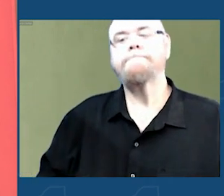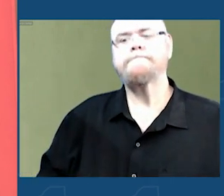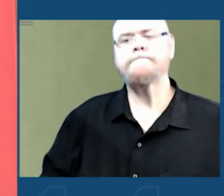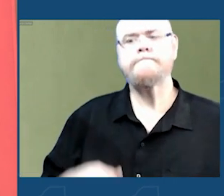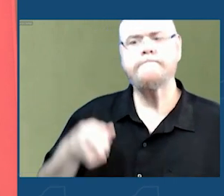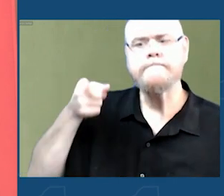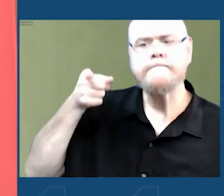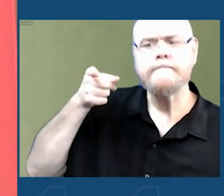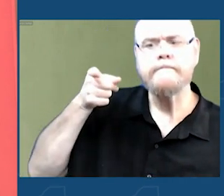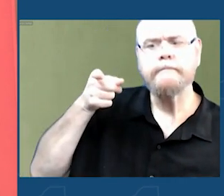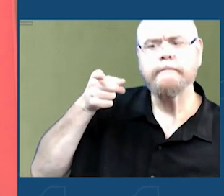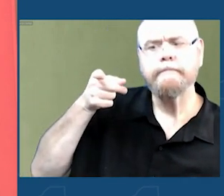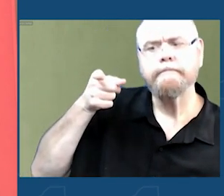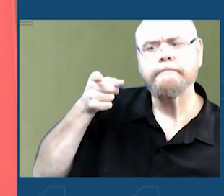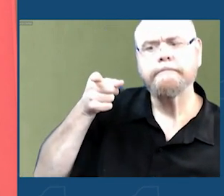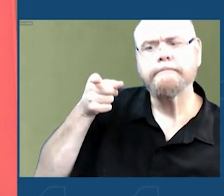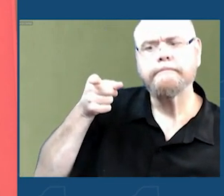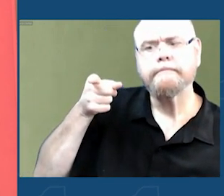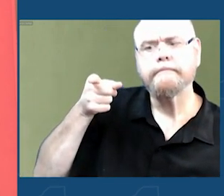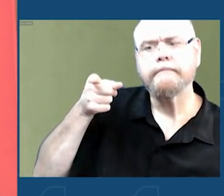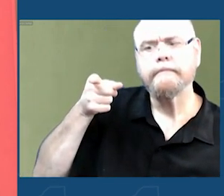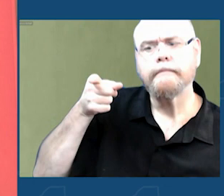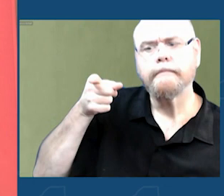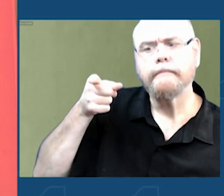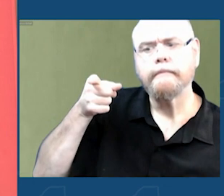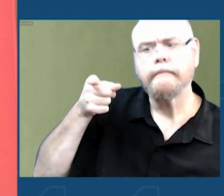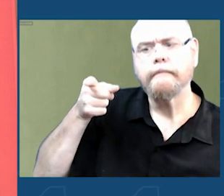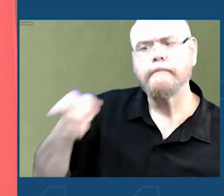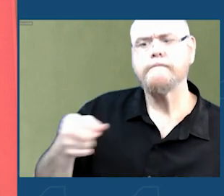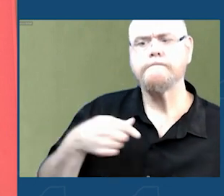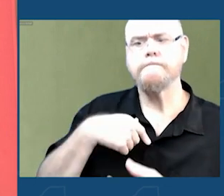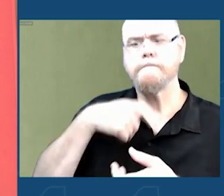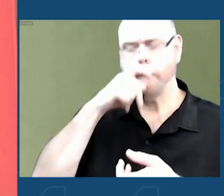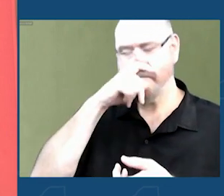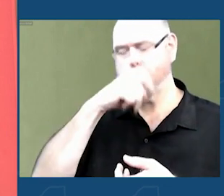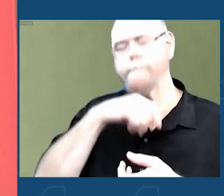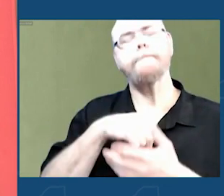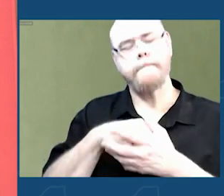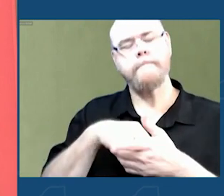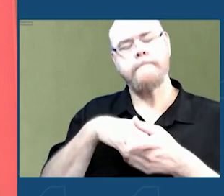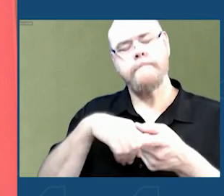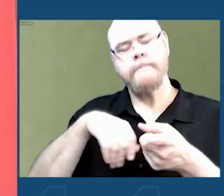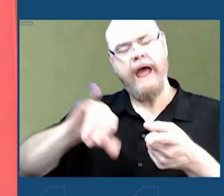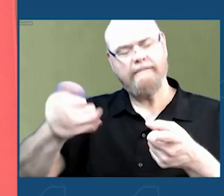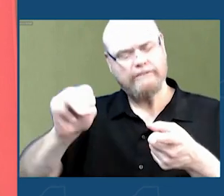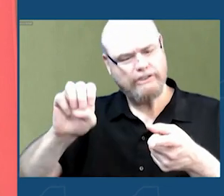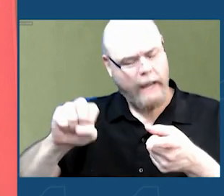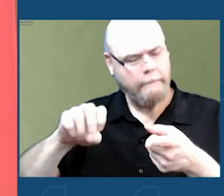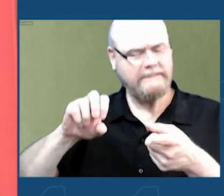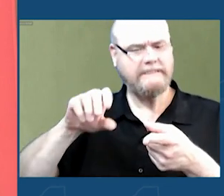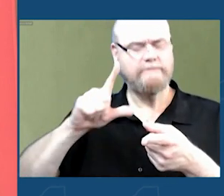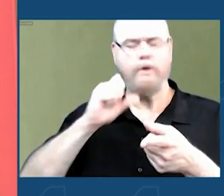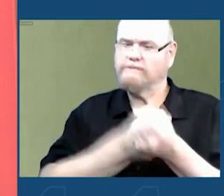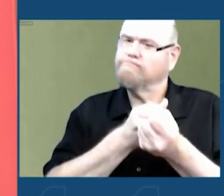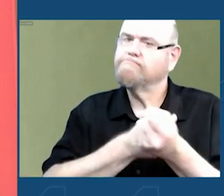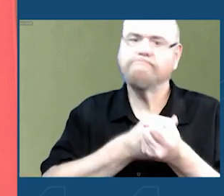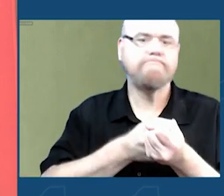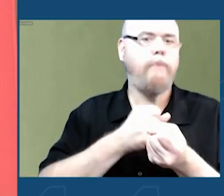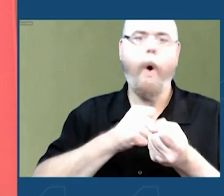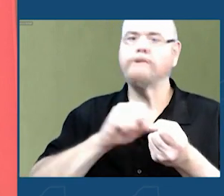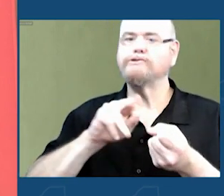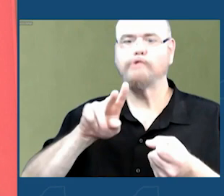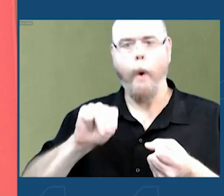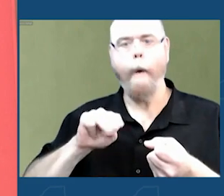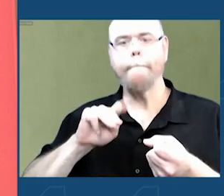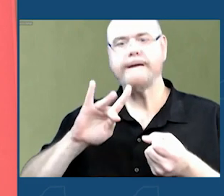Senator Jane Skoufis and has been a significant champion of Storm King with this project.